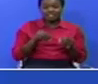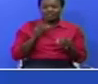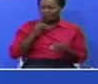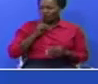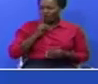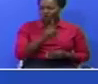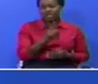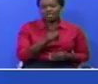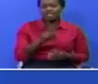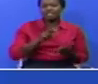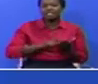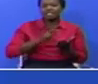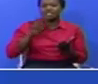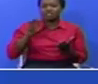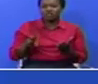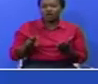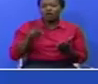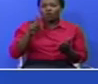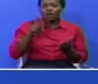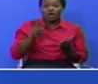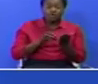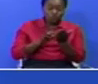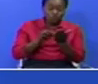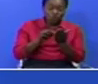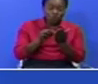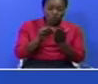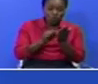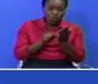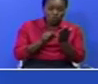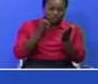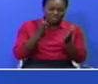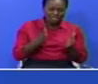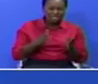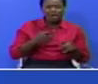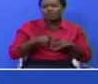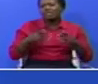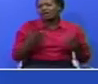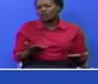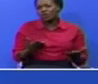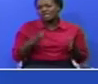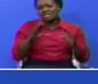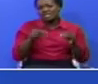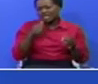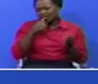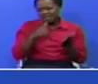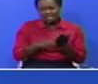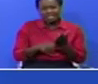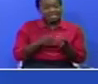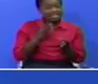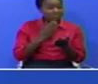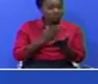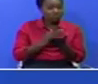would be a transfer of one of his auditors. But the committee was asking, how did he receive this letter if indeed his office had